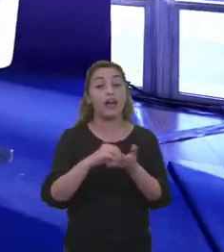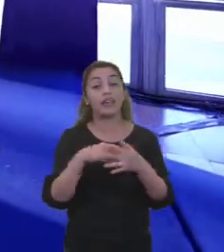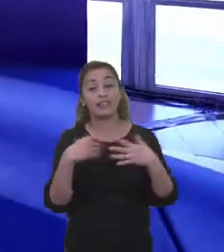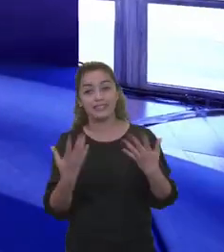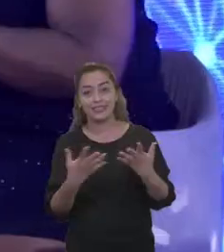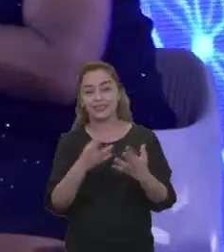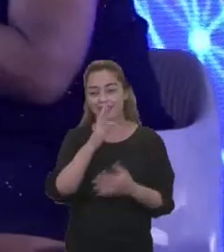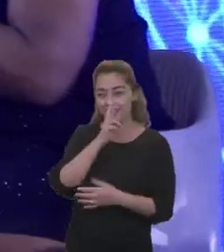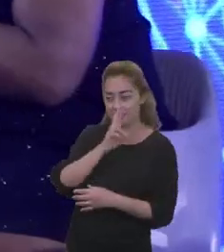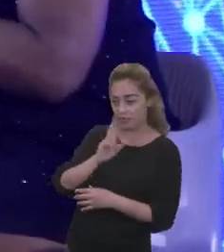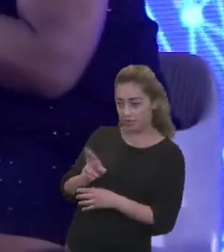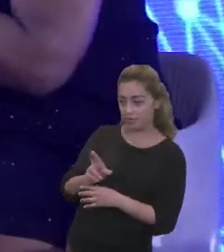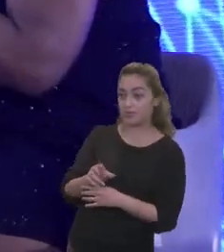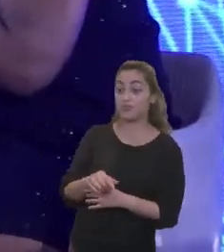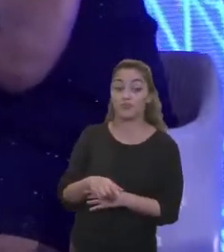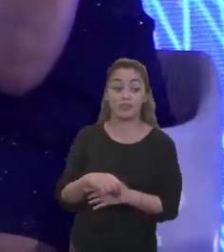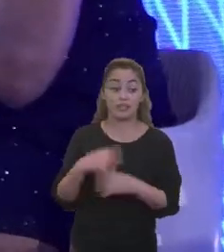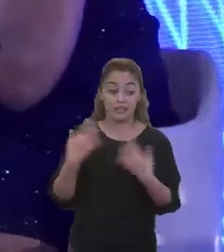Alberto, por favor. So,